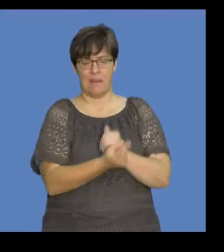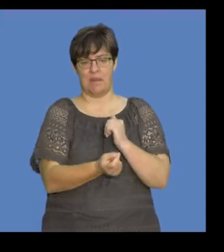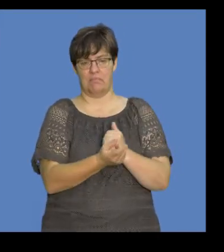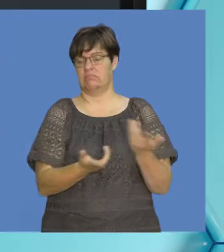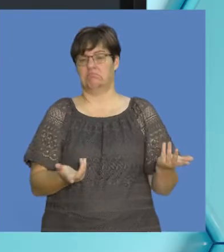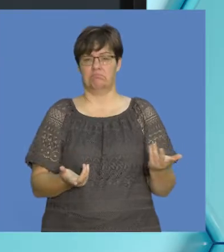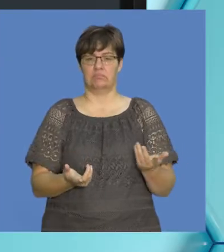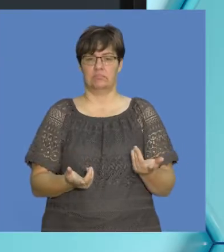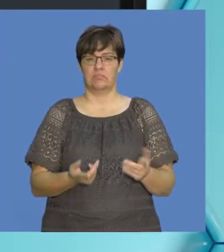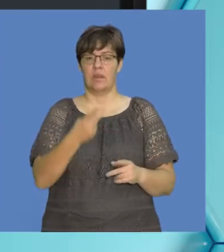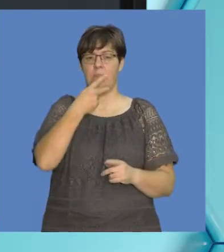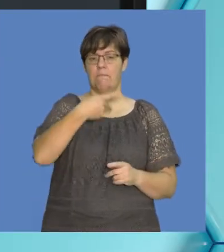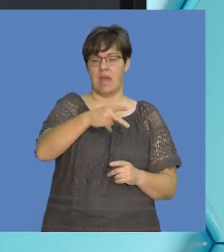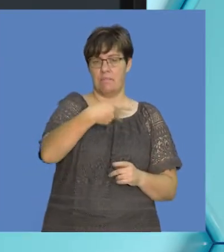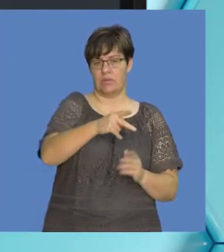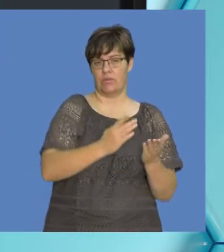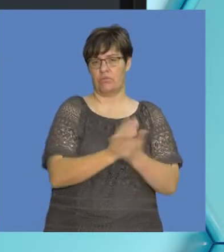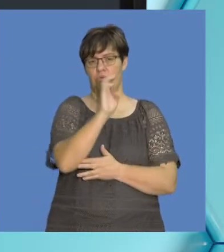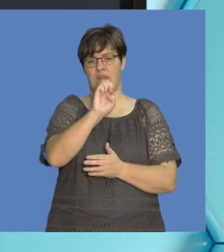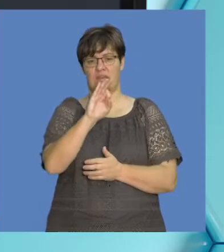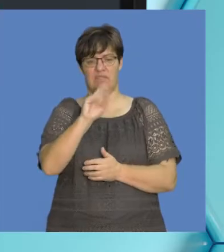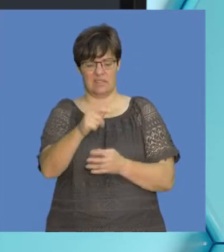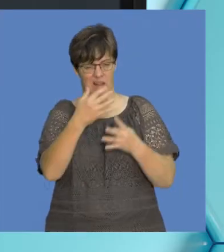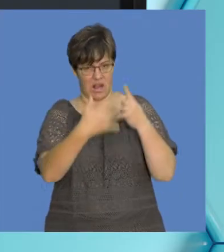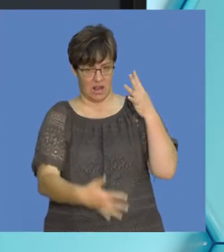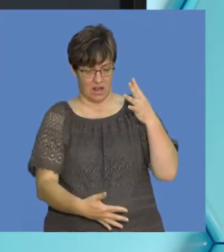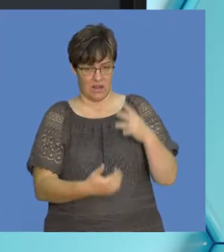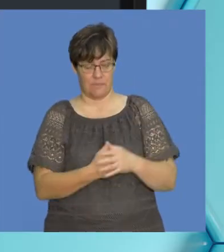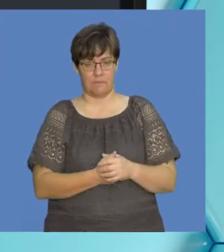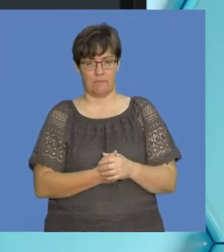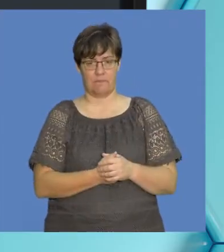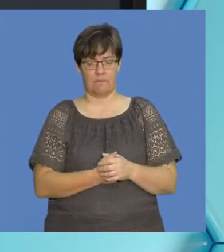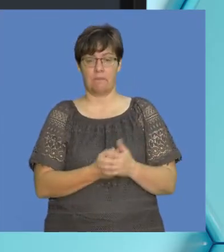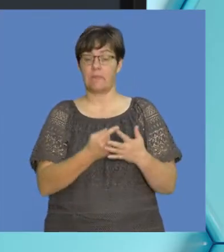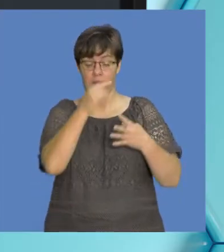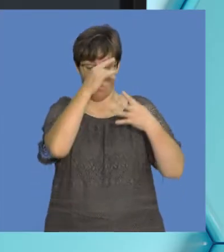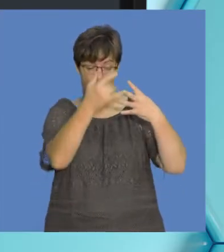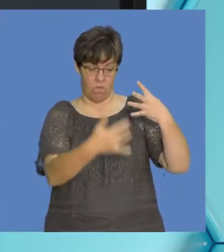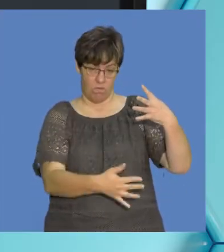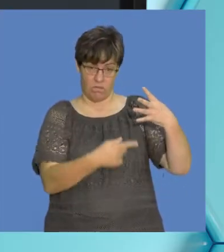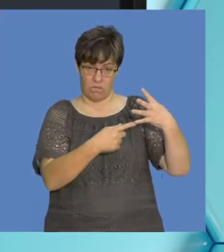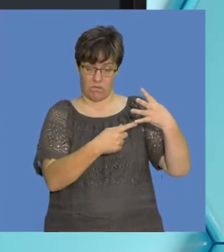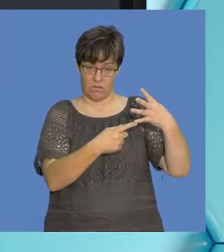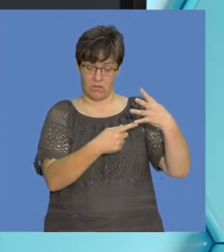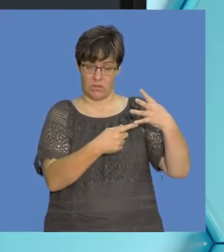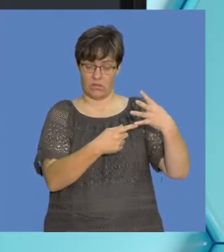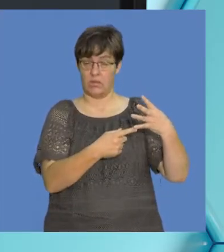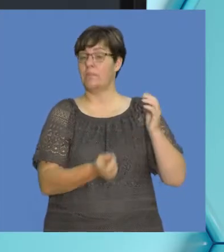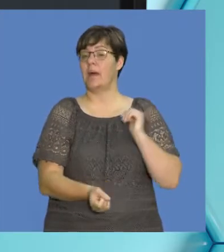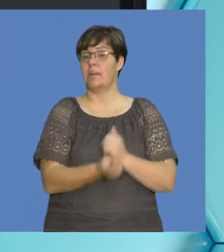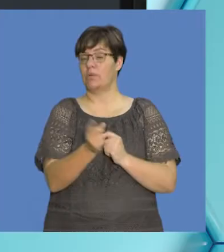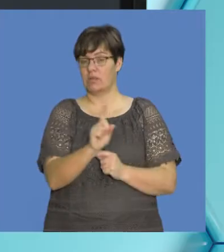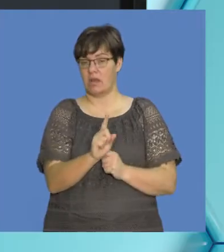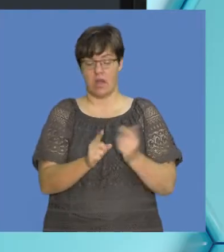For example, payments by EFT, etc., etc., etc. All of these would then result in